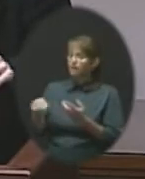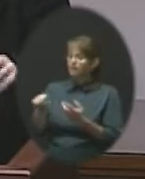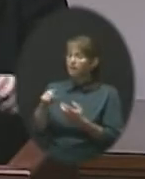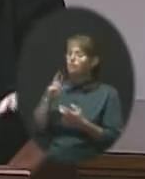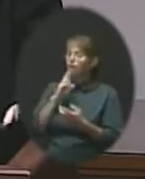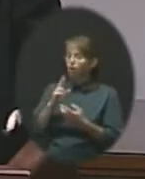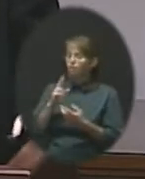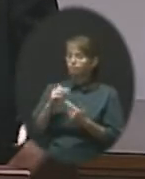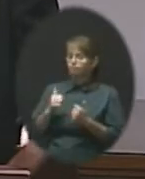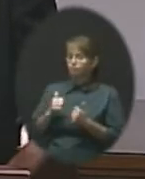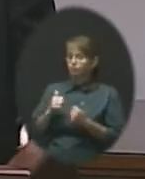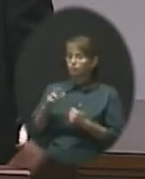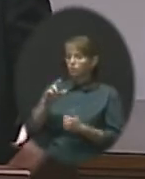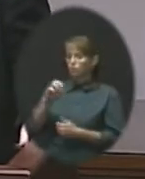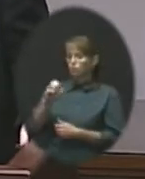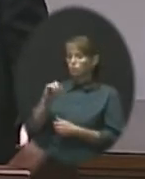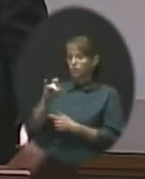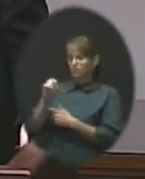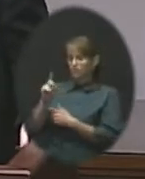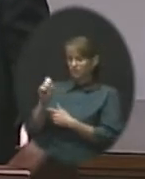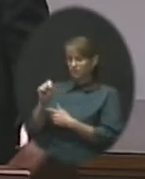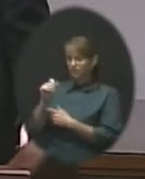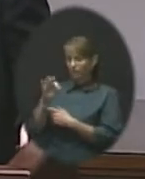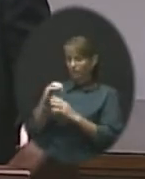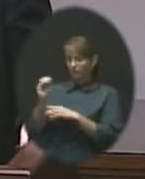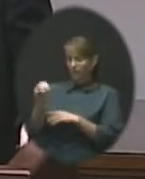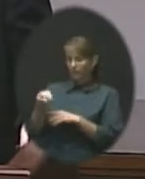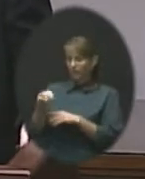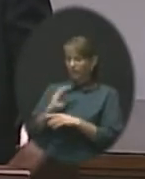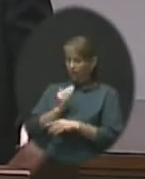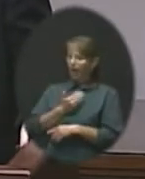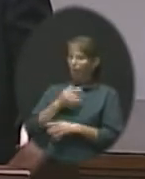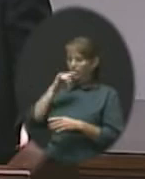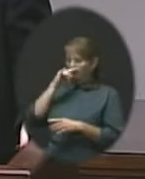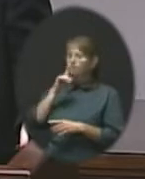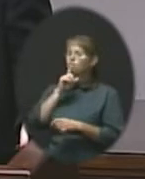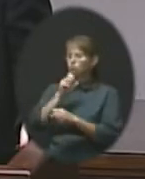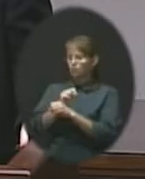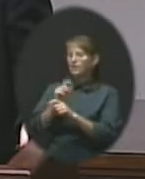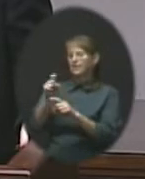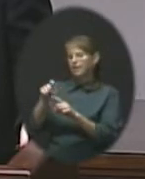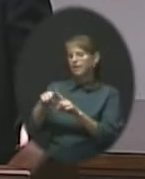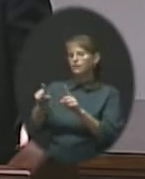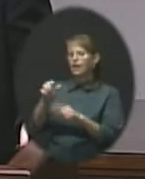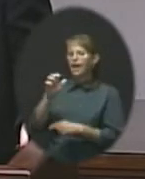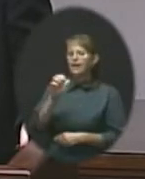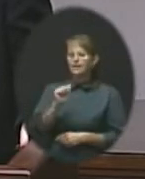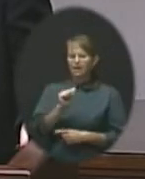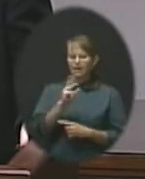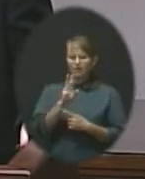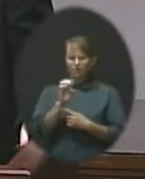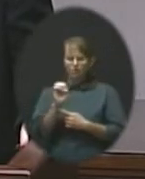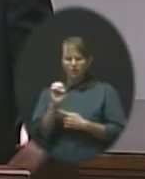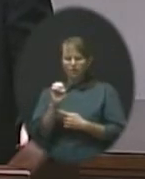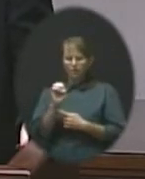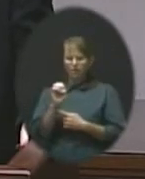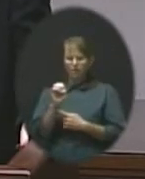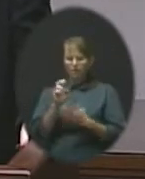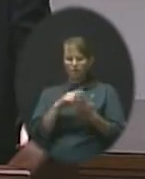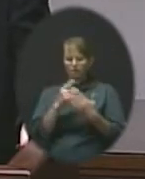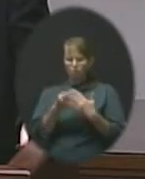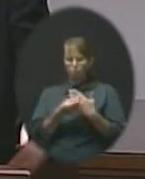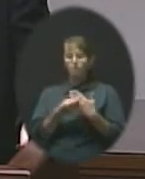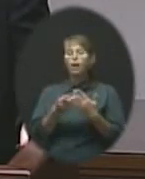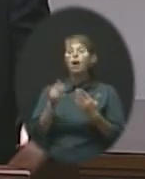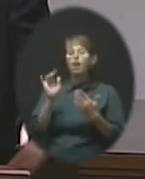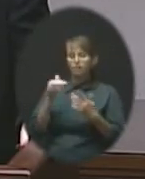are kiddos that need a really different type of high school type program. And the AWE program? Our AWE program, and it